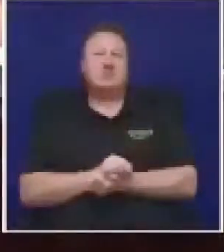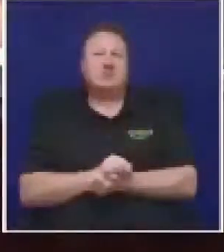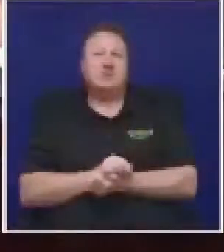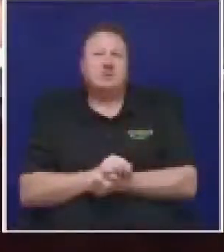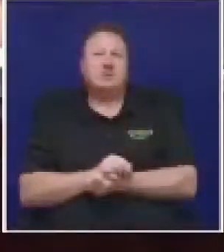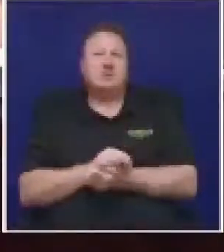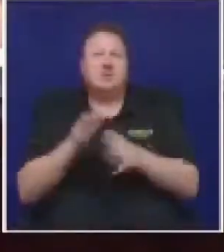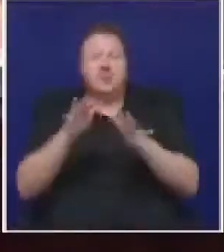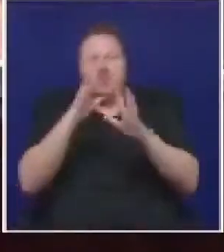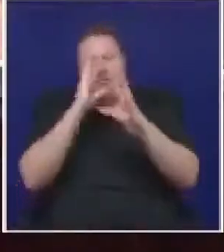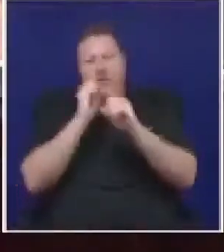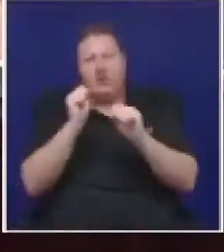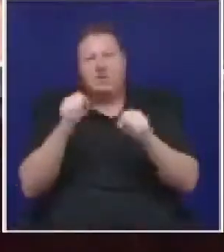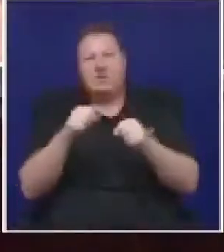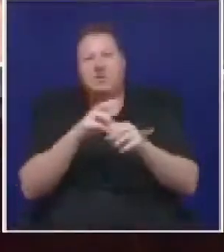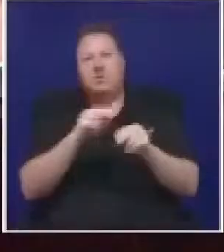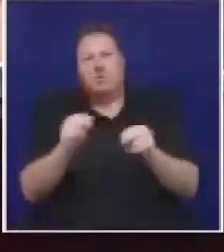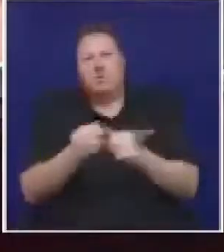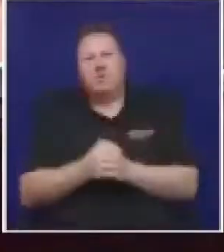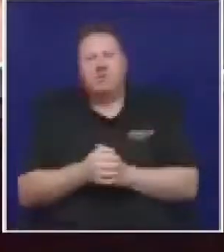people are focused.